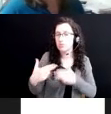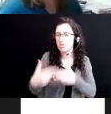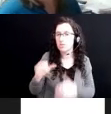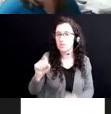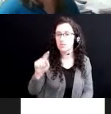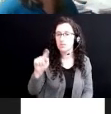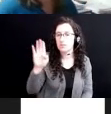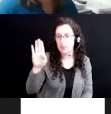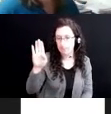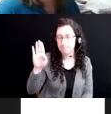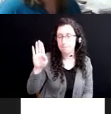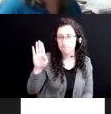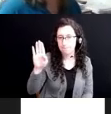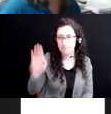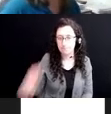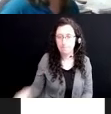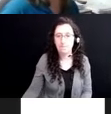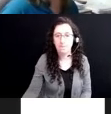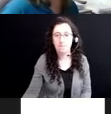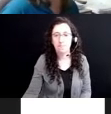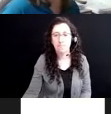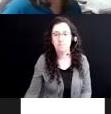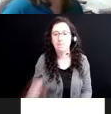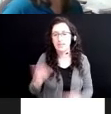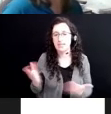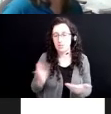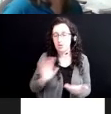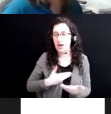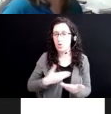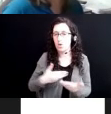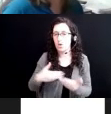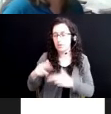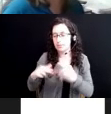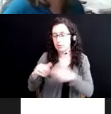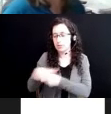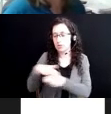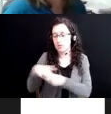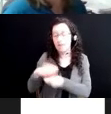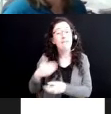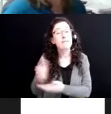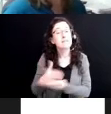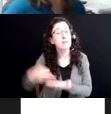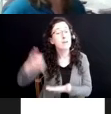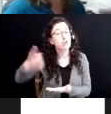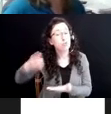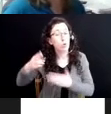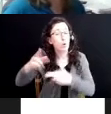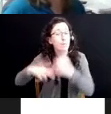snag. Here at the ODFW complex, we have some historical buildings, and this